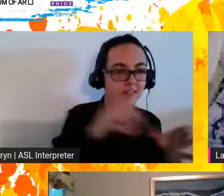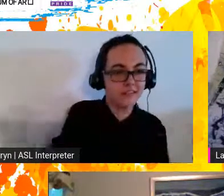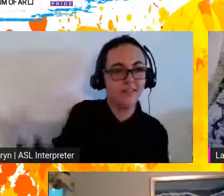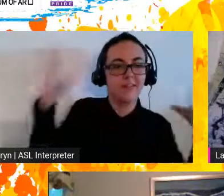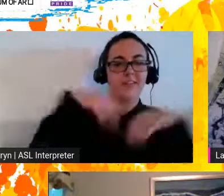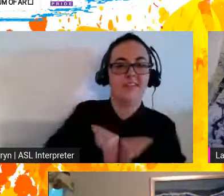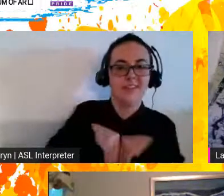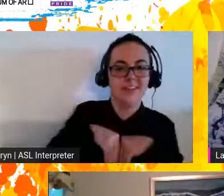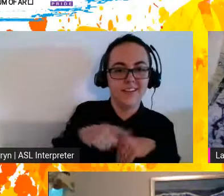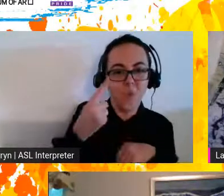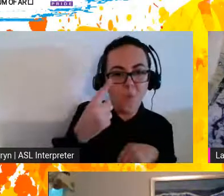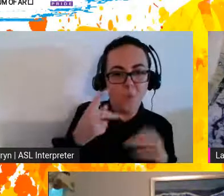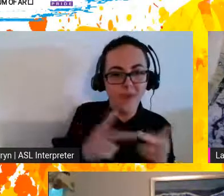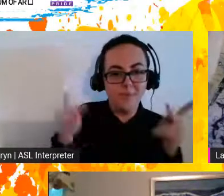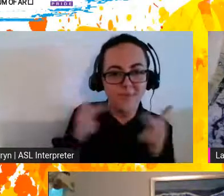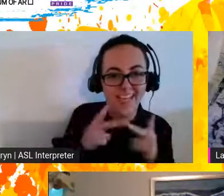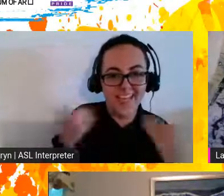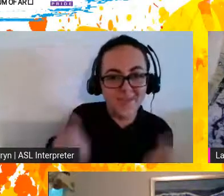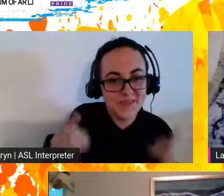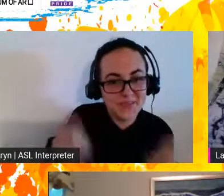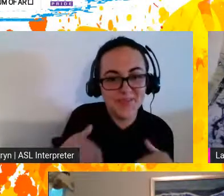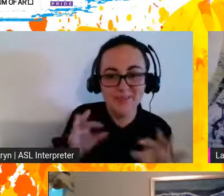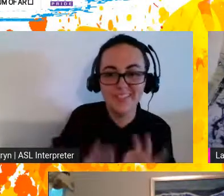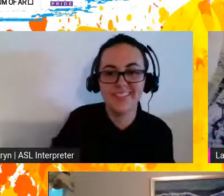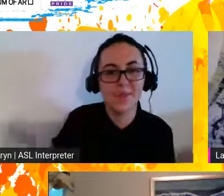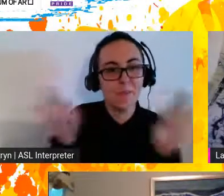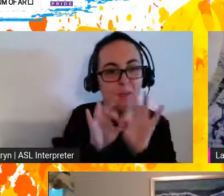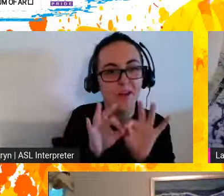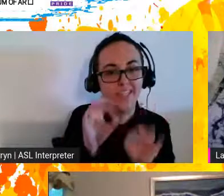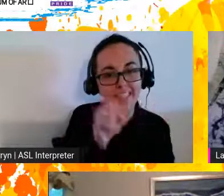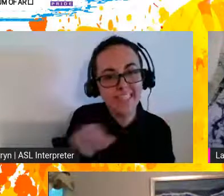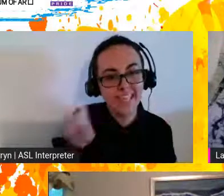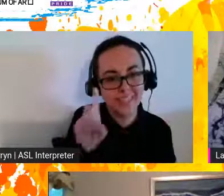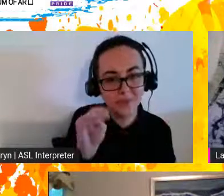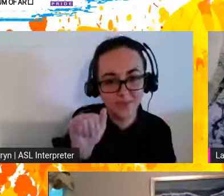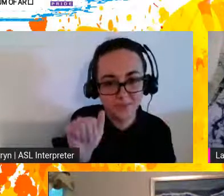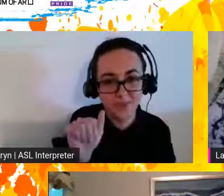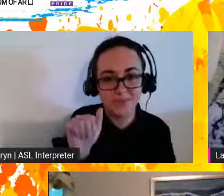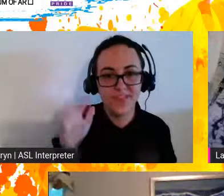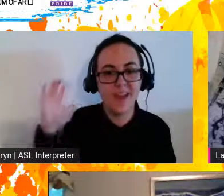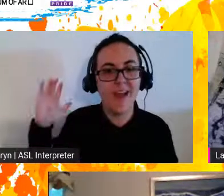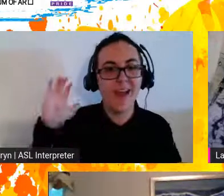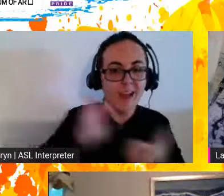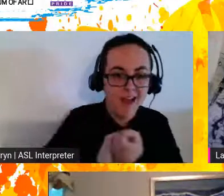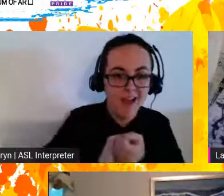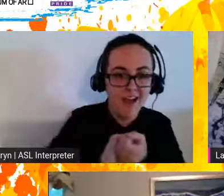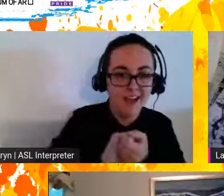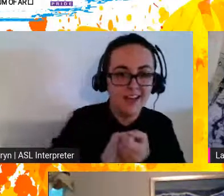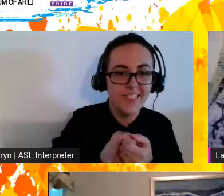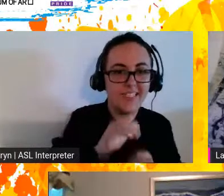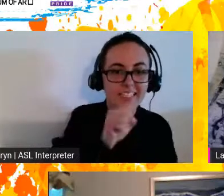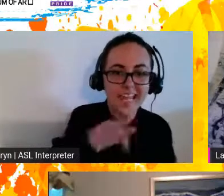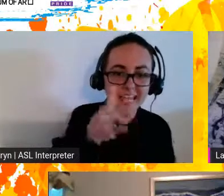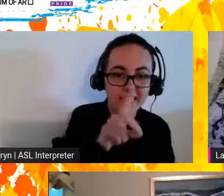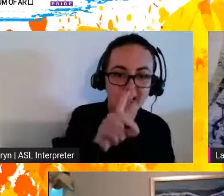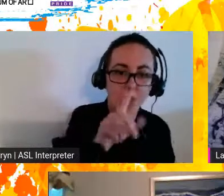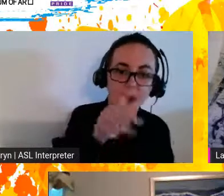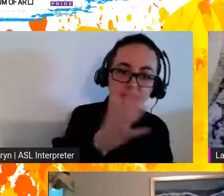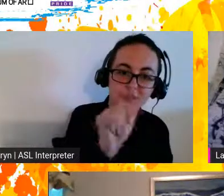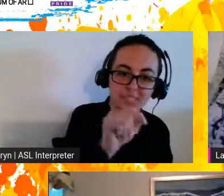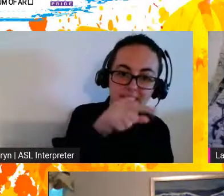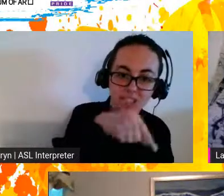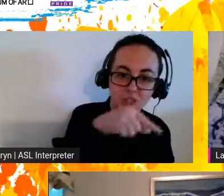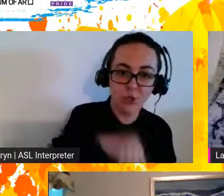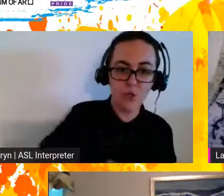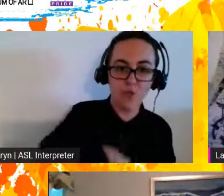think it is that San Diego Museum of Art has partnered with San Diego LGBTQ Pride.